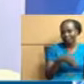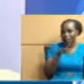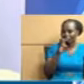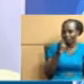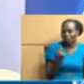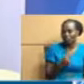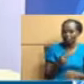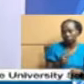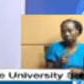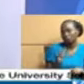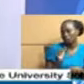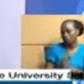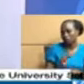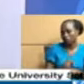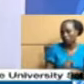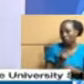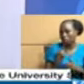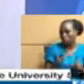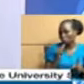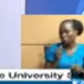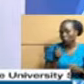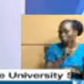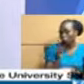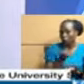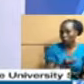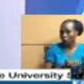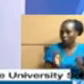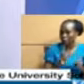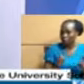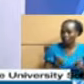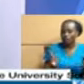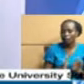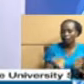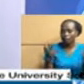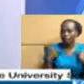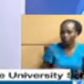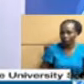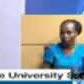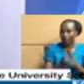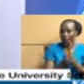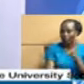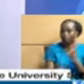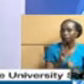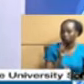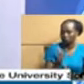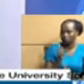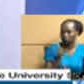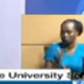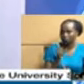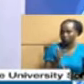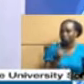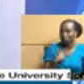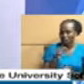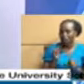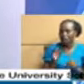university. But I'm also not an economist, but as a public health expert, I can at